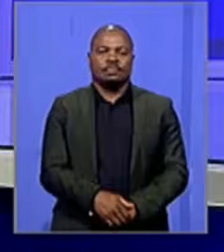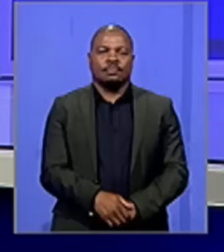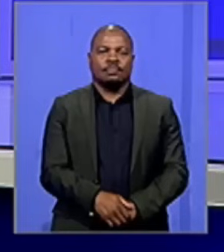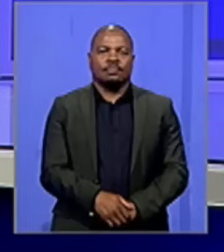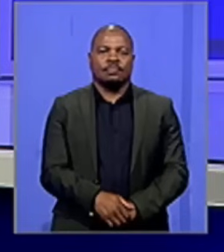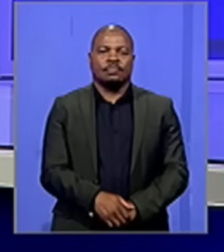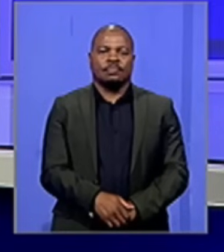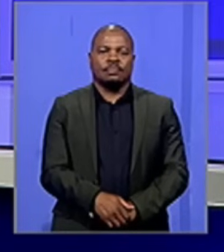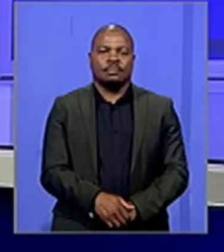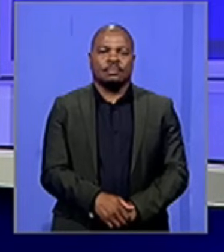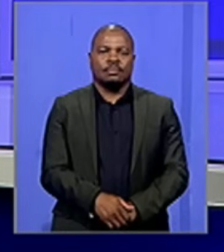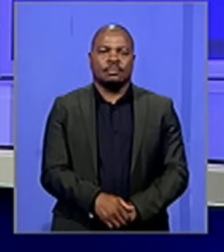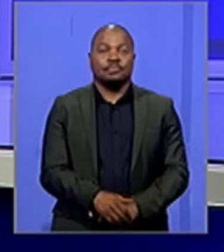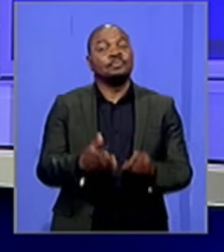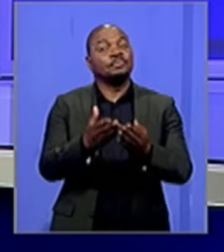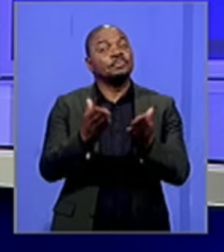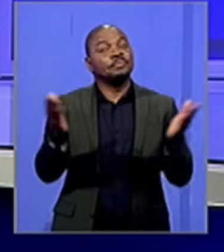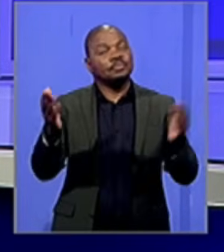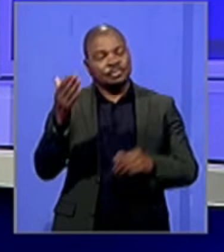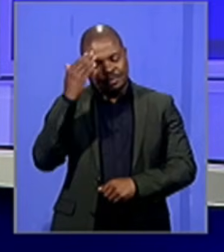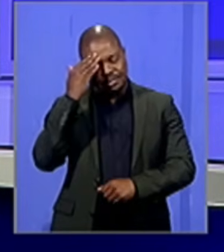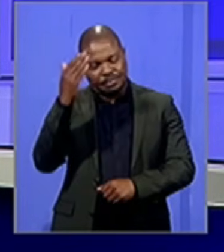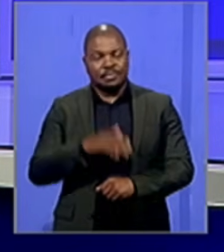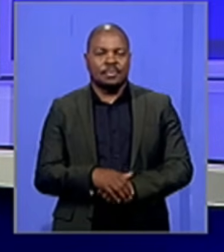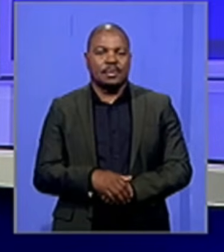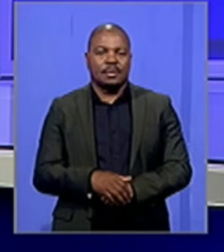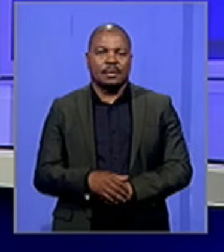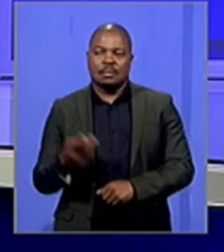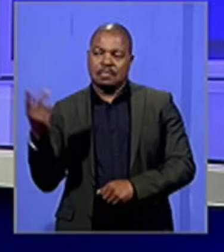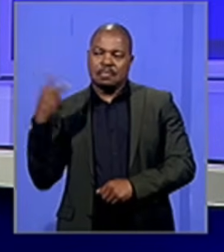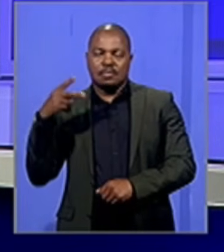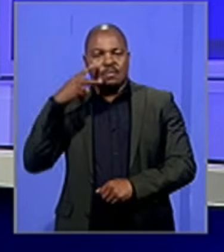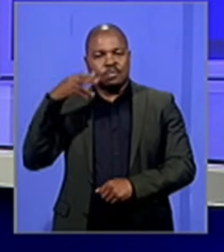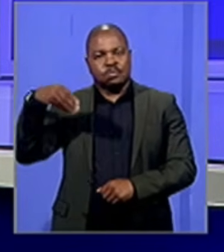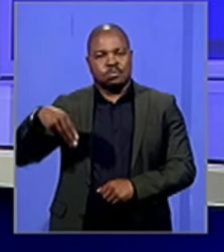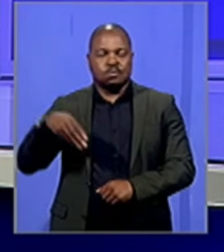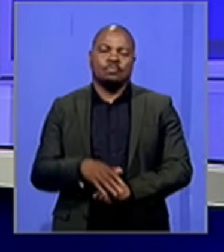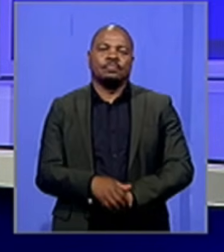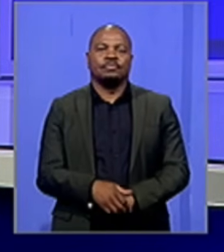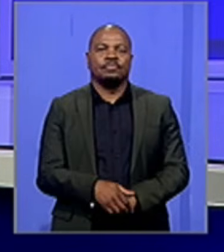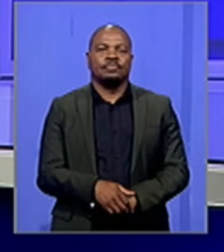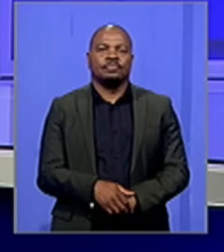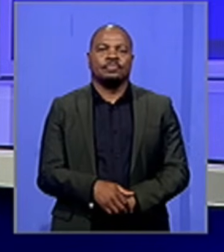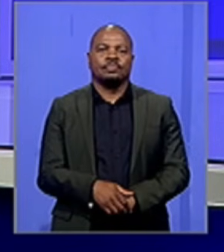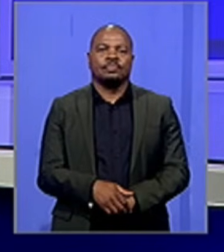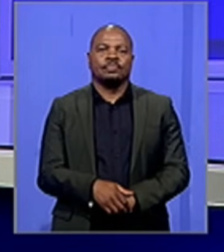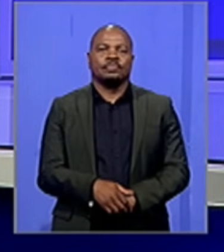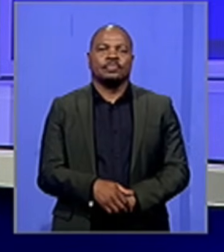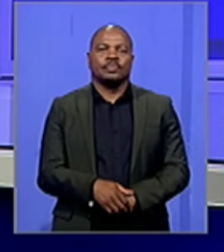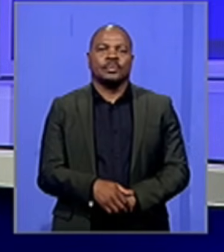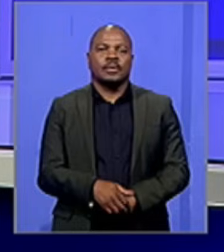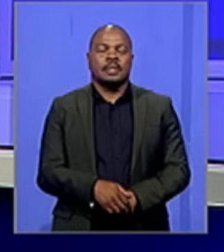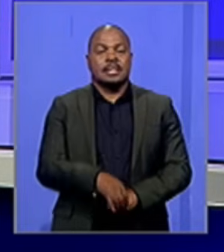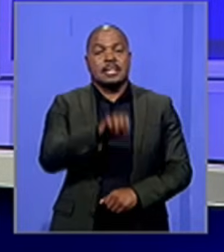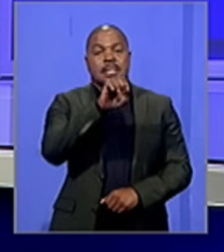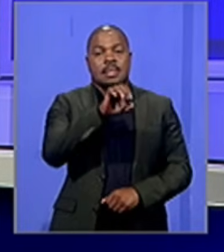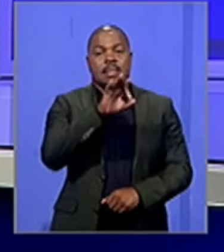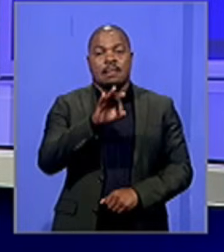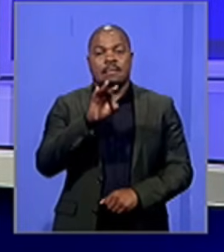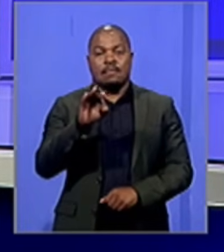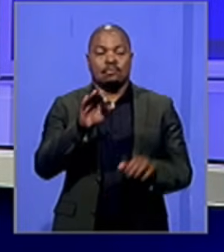Northwest. Batho besho thobela ke swere tsela le mošomi mmogo Augustine Letlalo. Economic